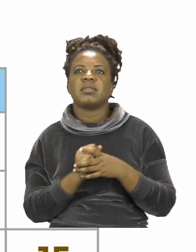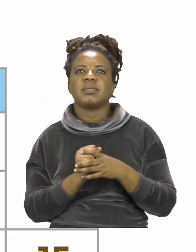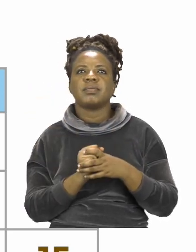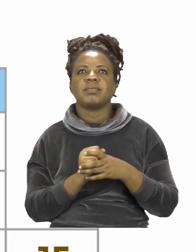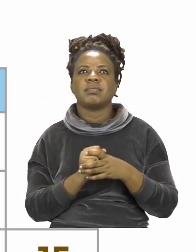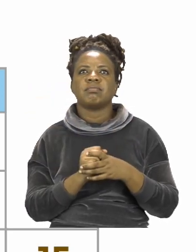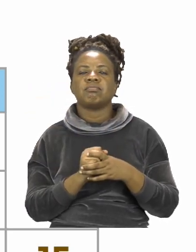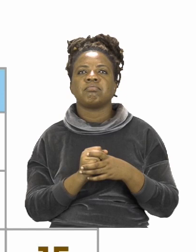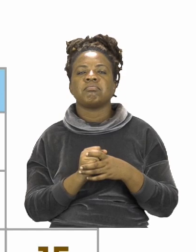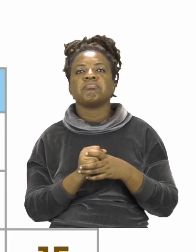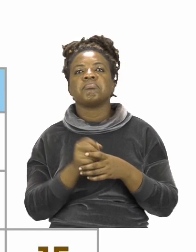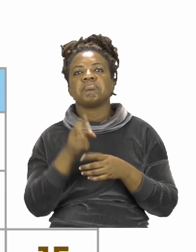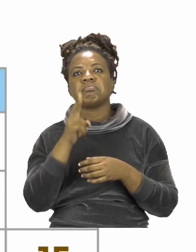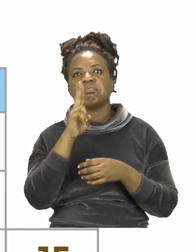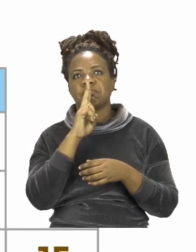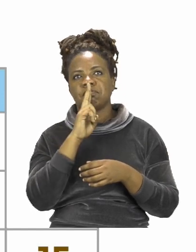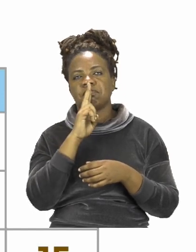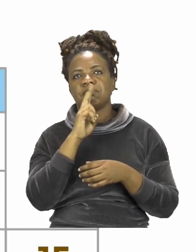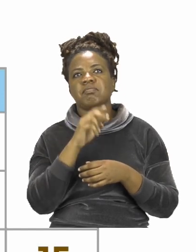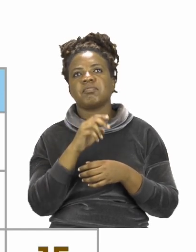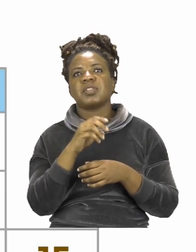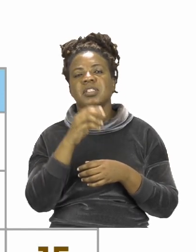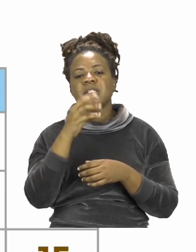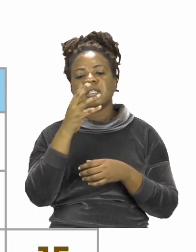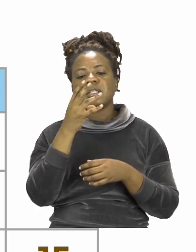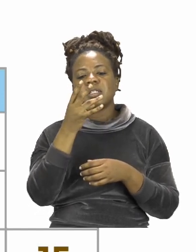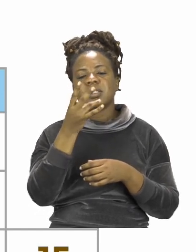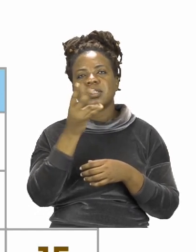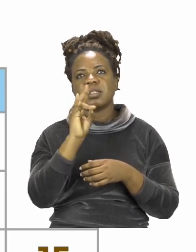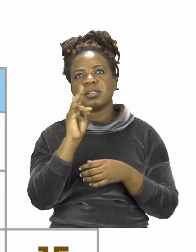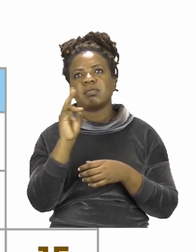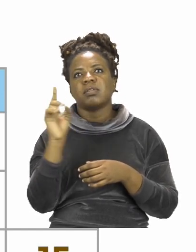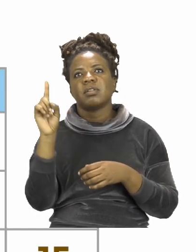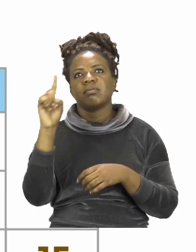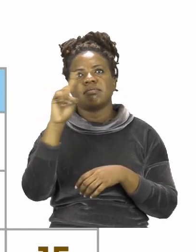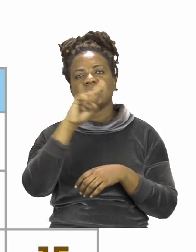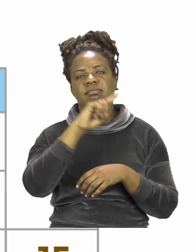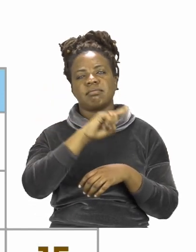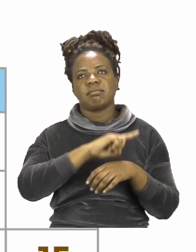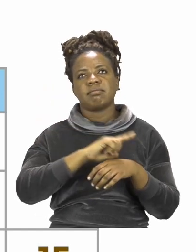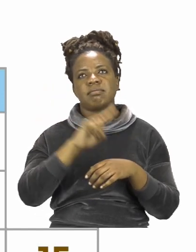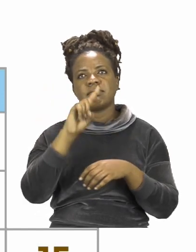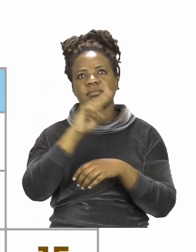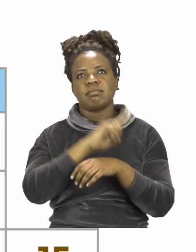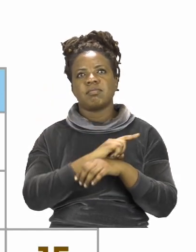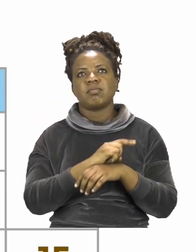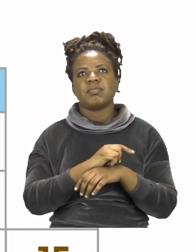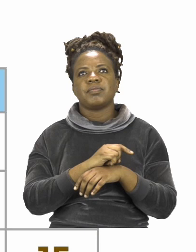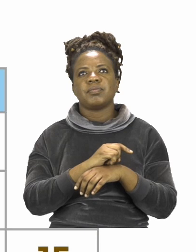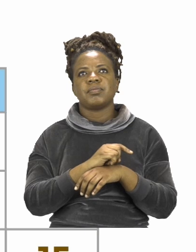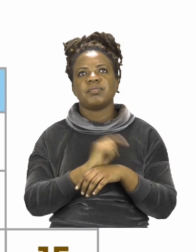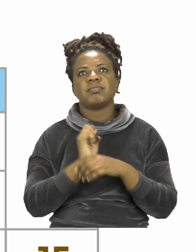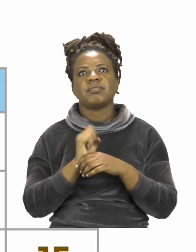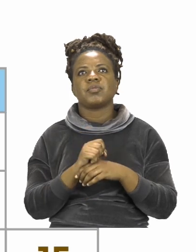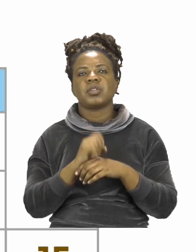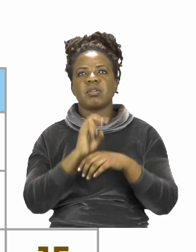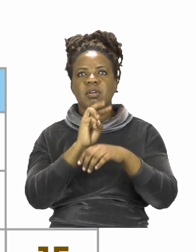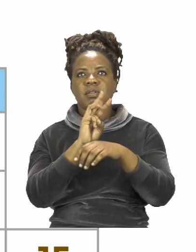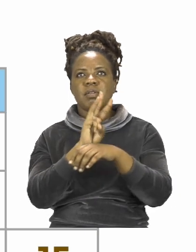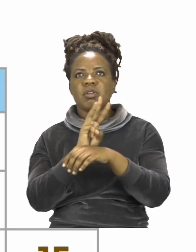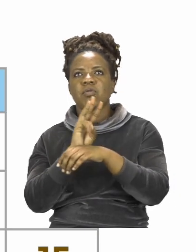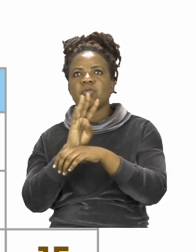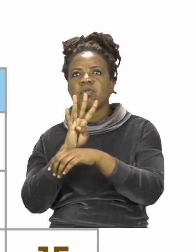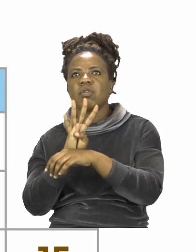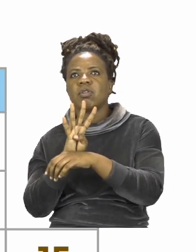7 days, or after 7 days. The rest